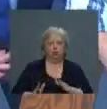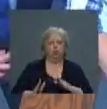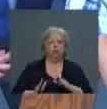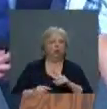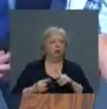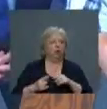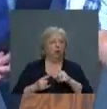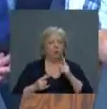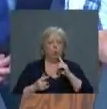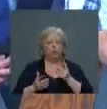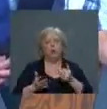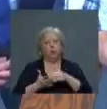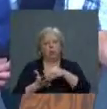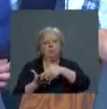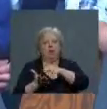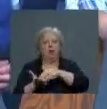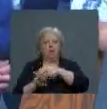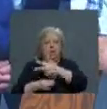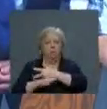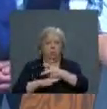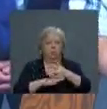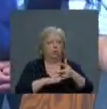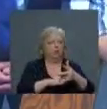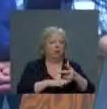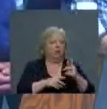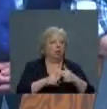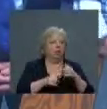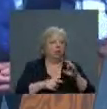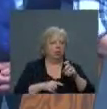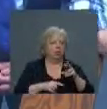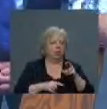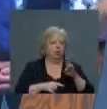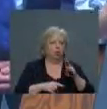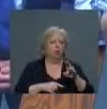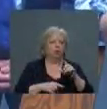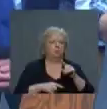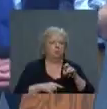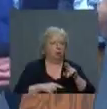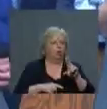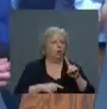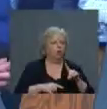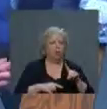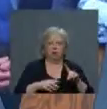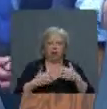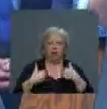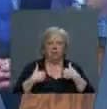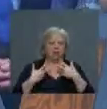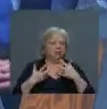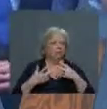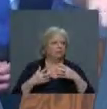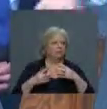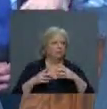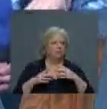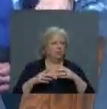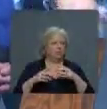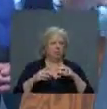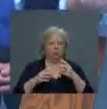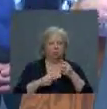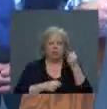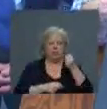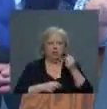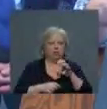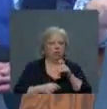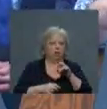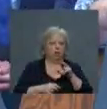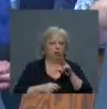we paved the parking lot, the curb gutter, they have actually, but they have like a retention curb that's